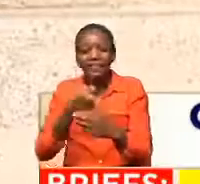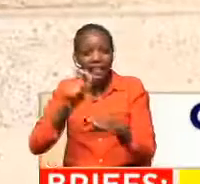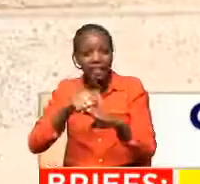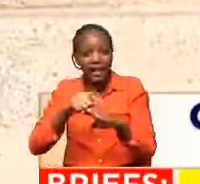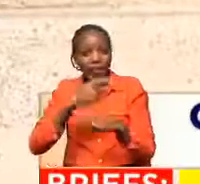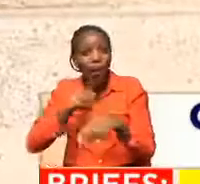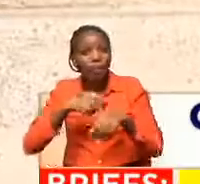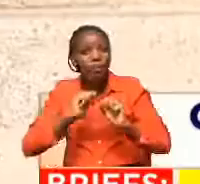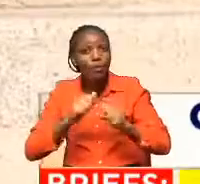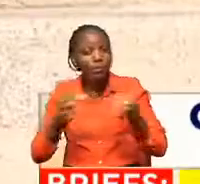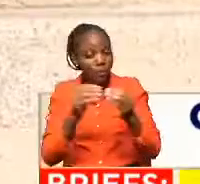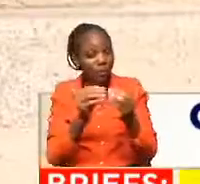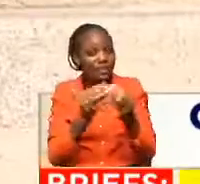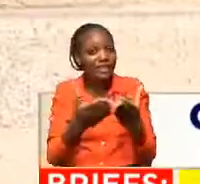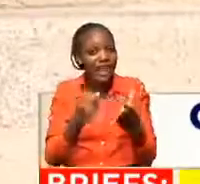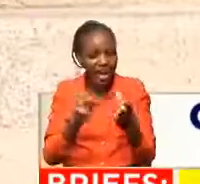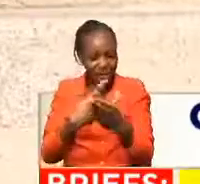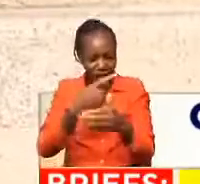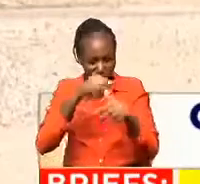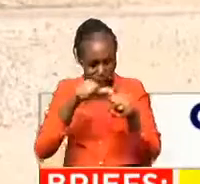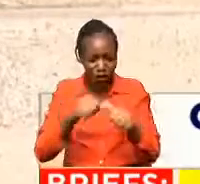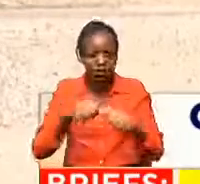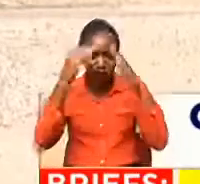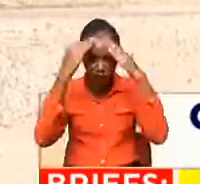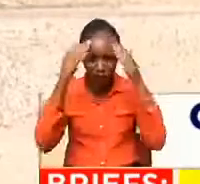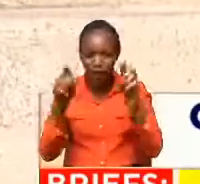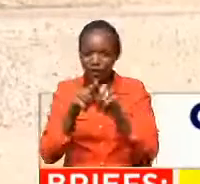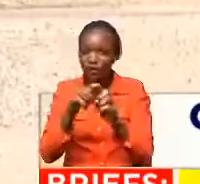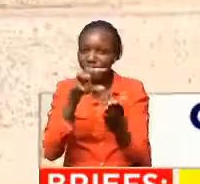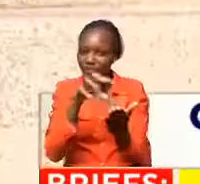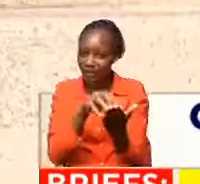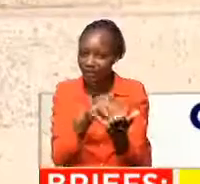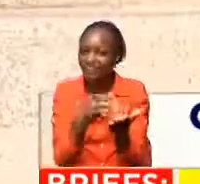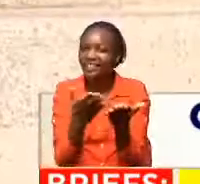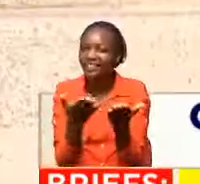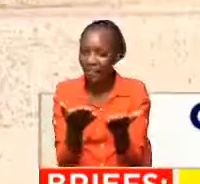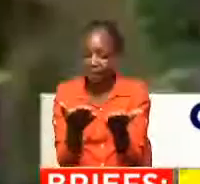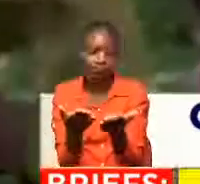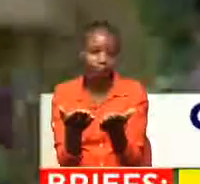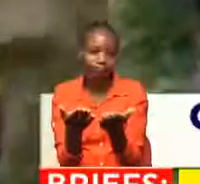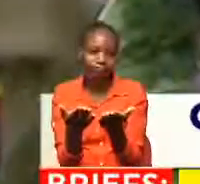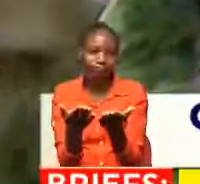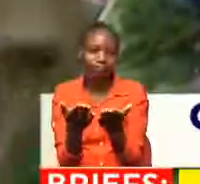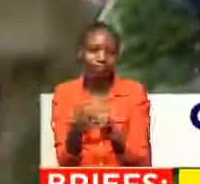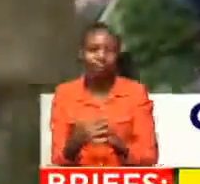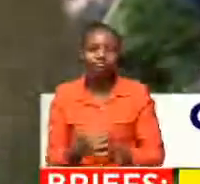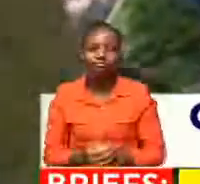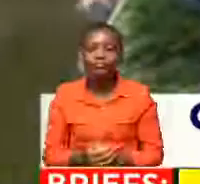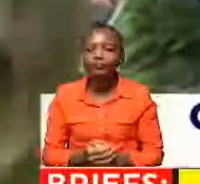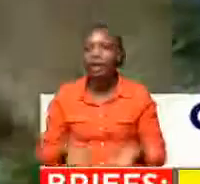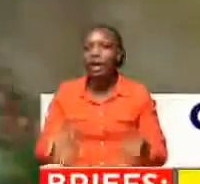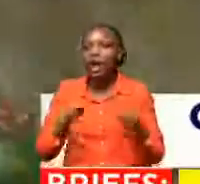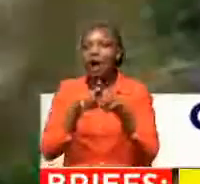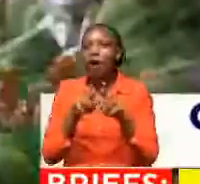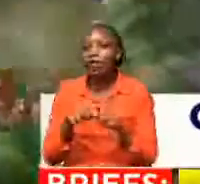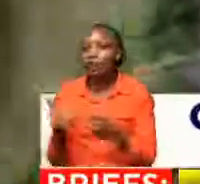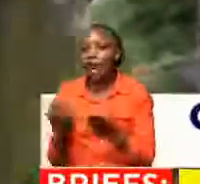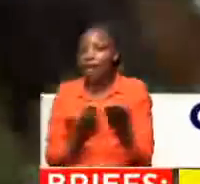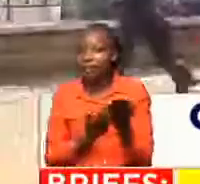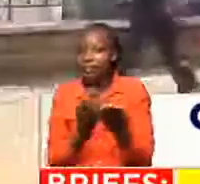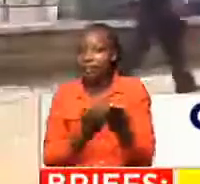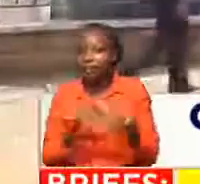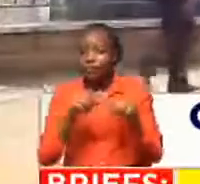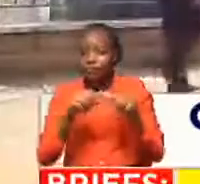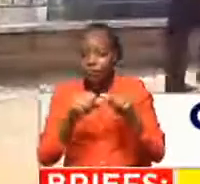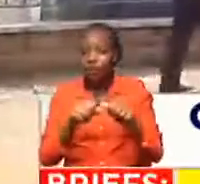to resume, then we concentrate on the ones that we have put aside. Other court services that shall continue